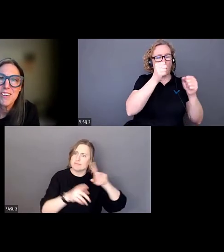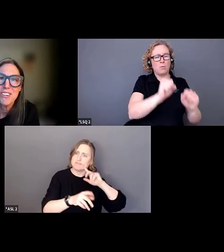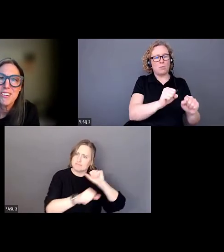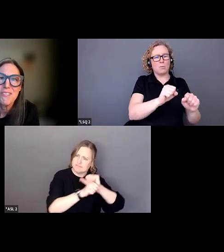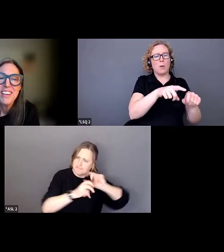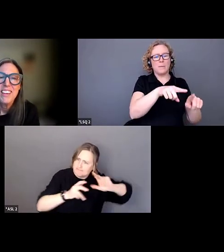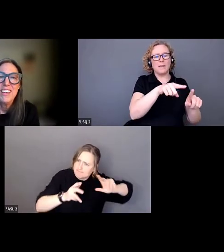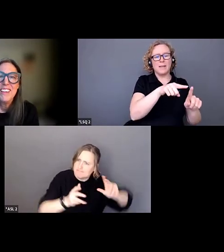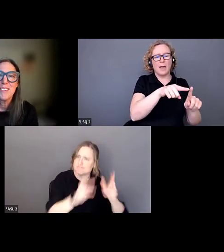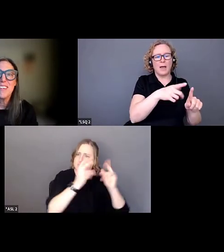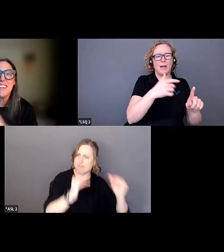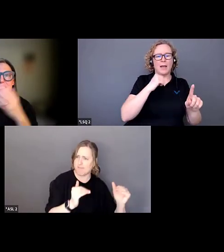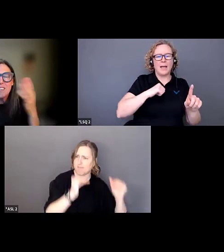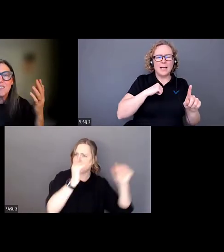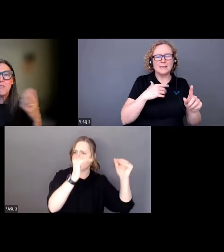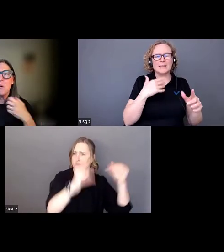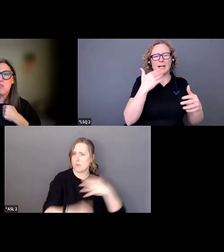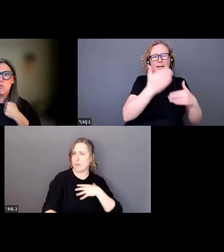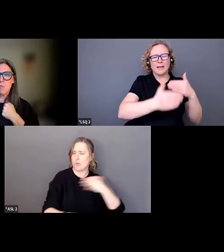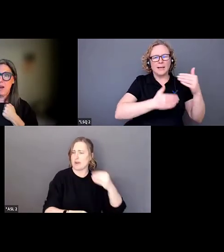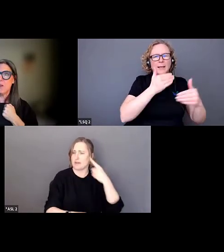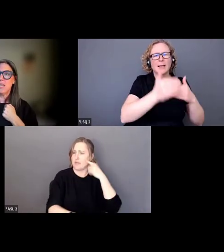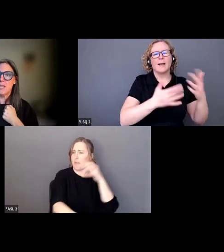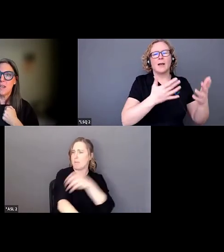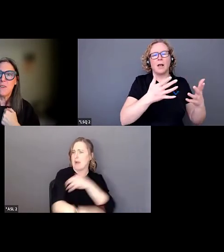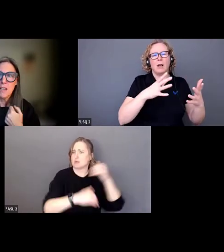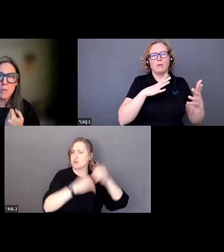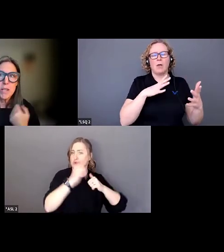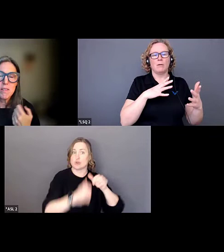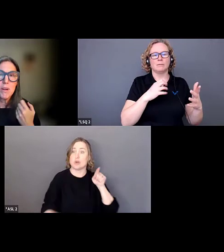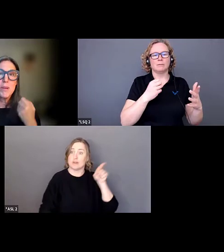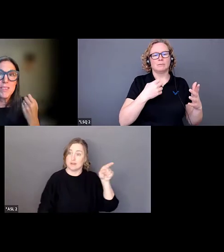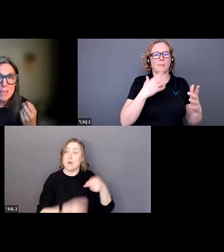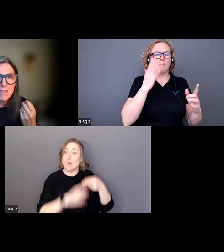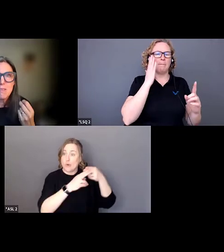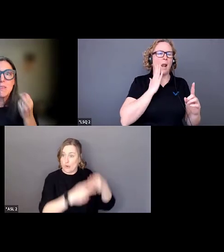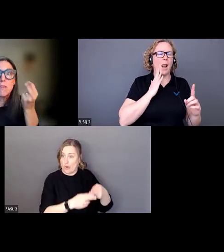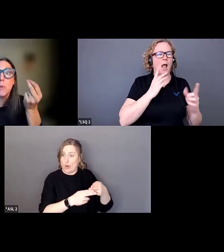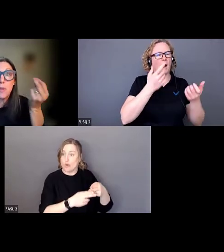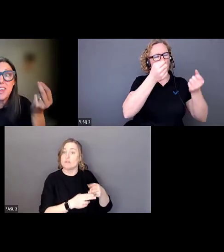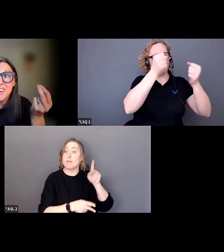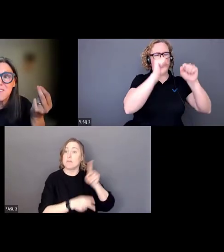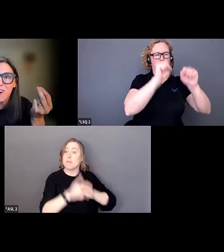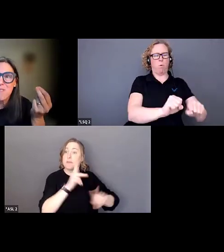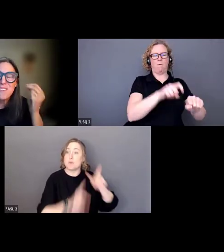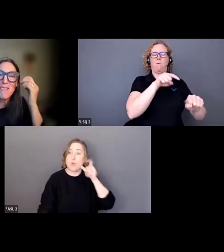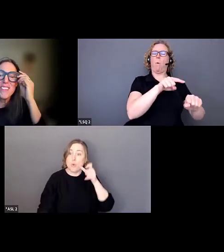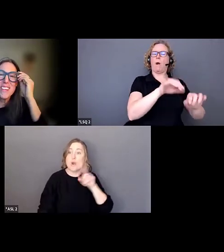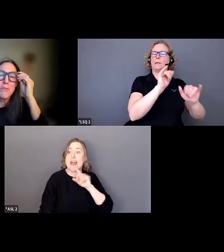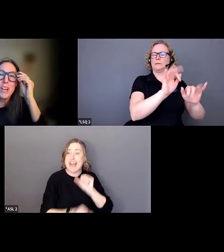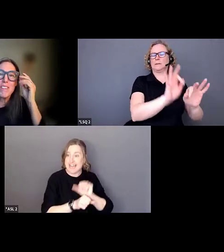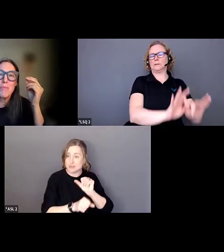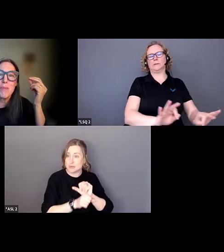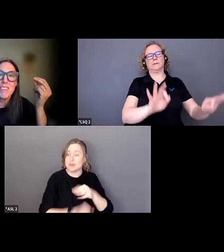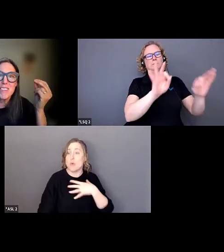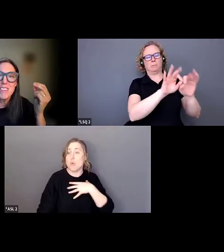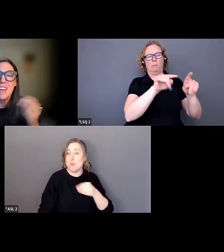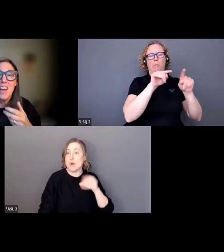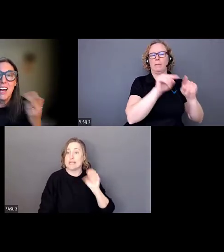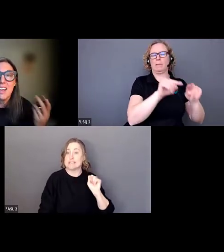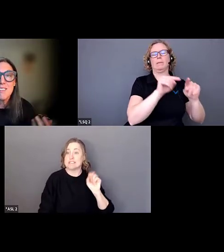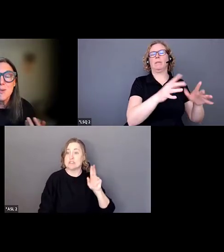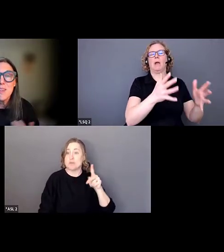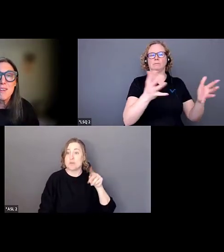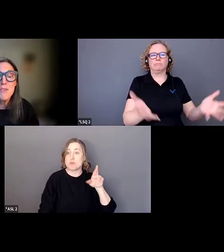power structure. So this is folks who would proudly identify as white supremacists. This is who you would think of often when we think of white